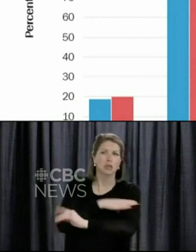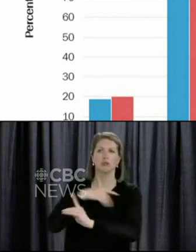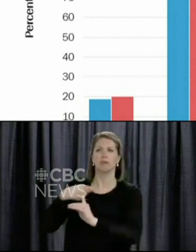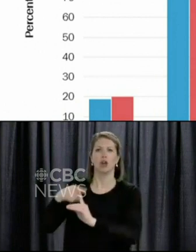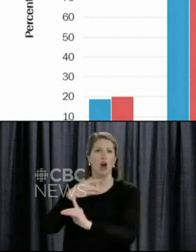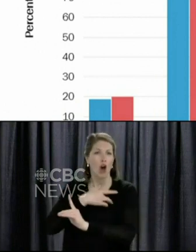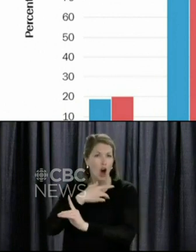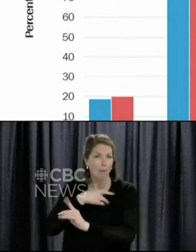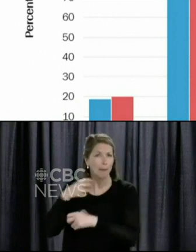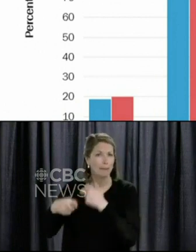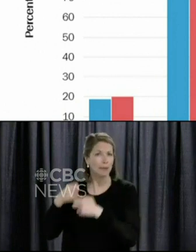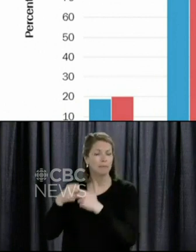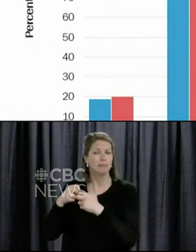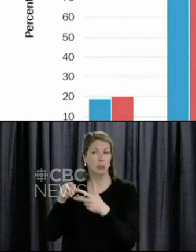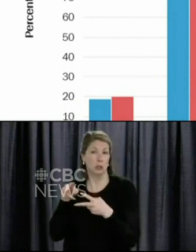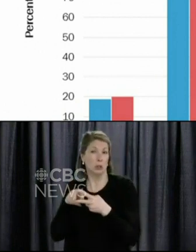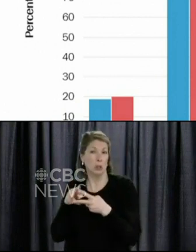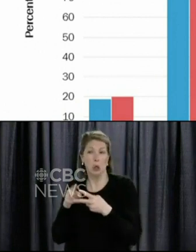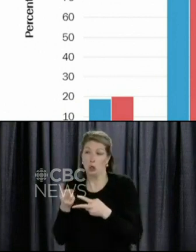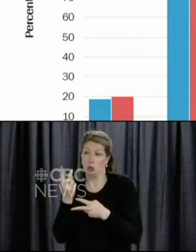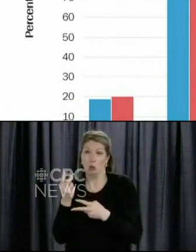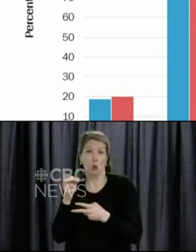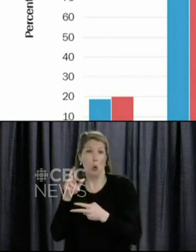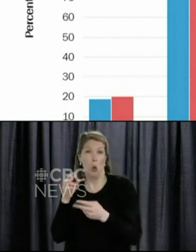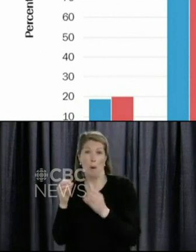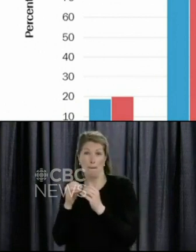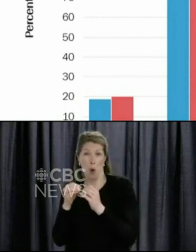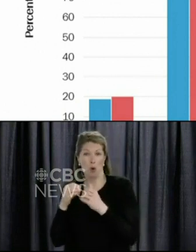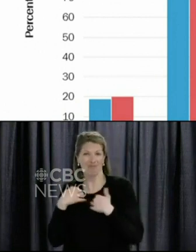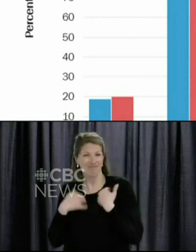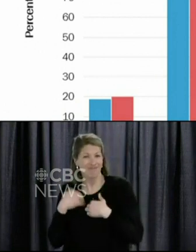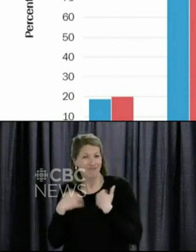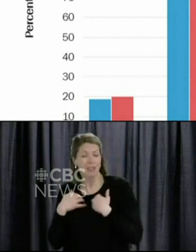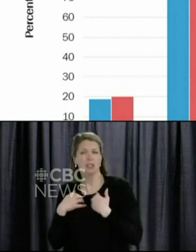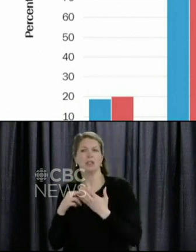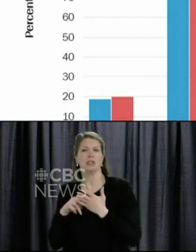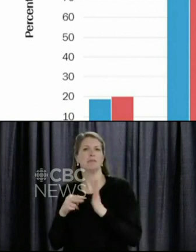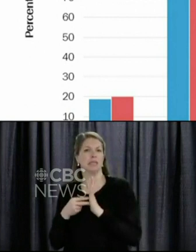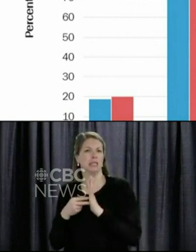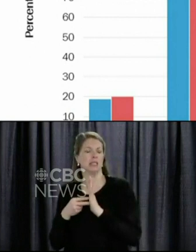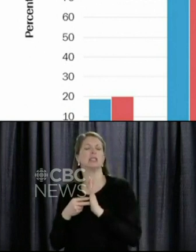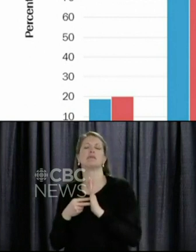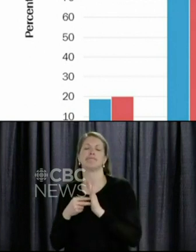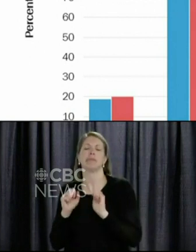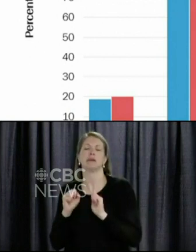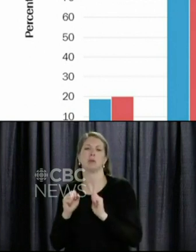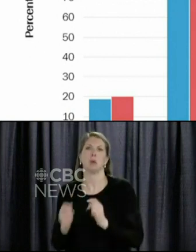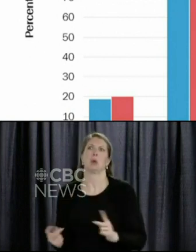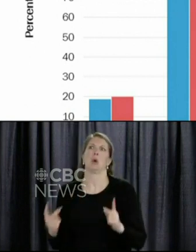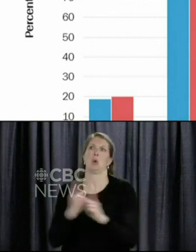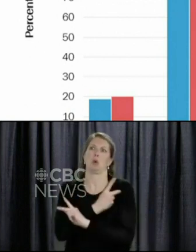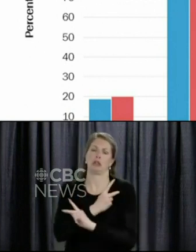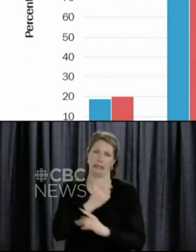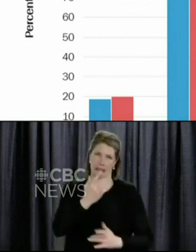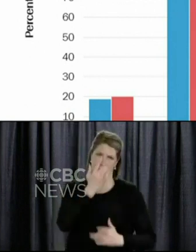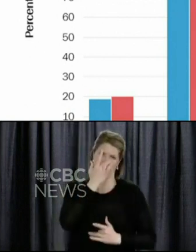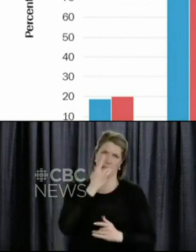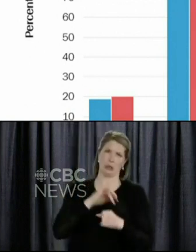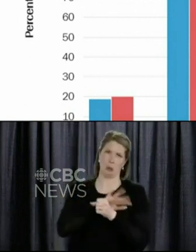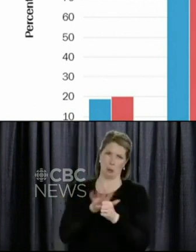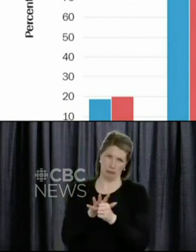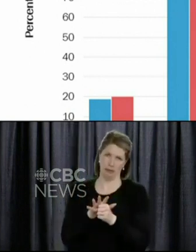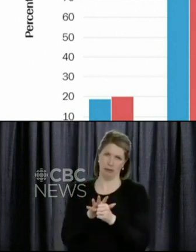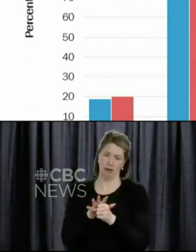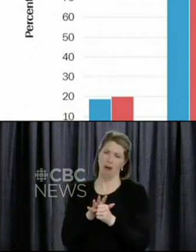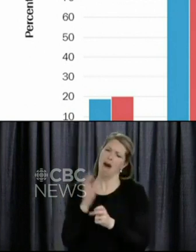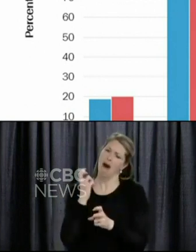to have complications. So as a result, if you fall into this group, please be extra careful and make sure that your bubble protects